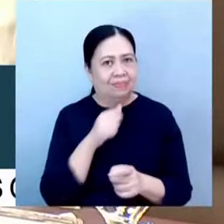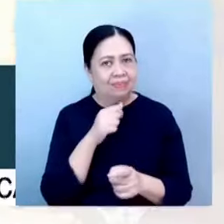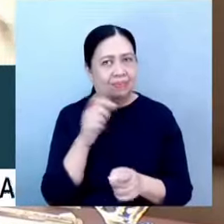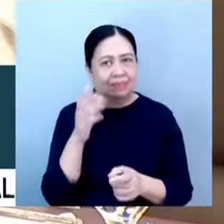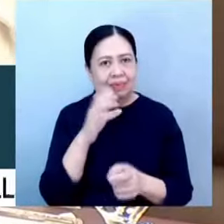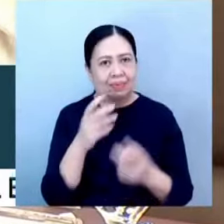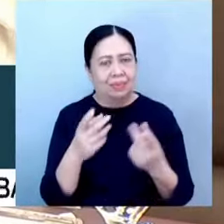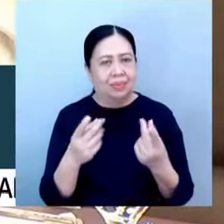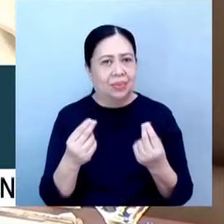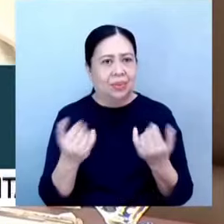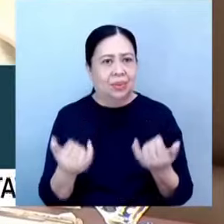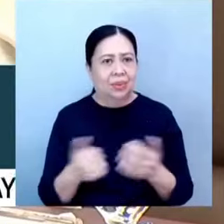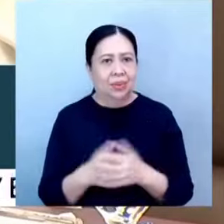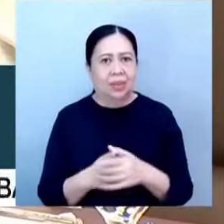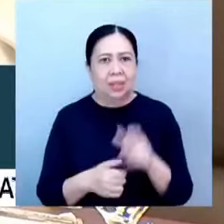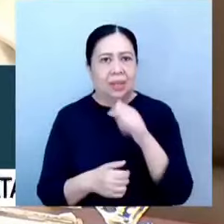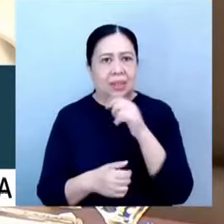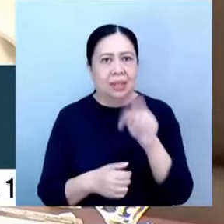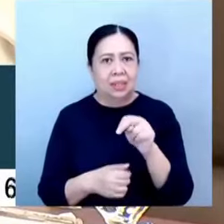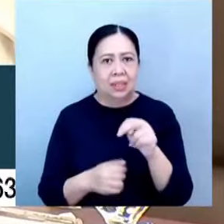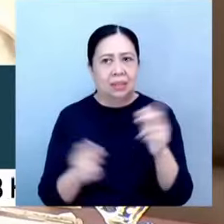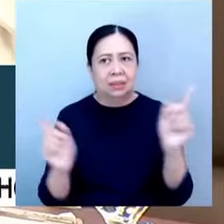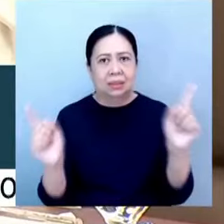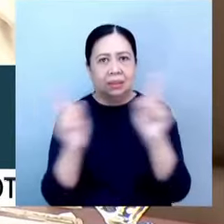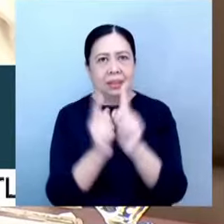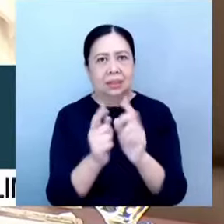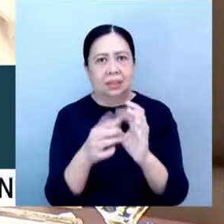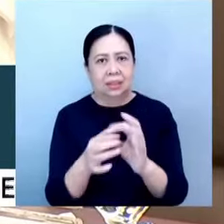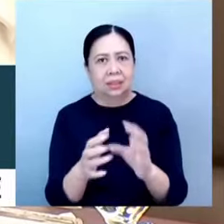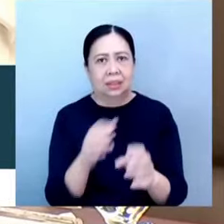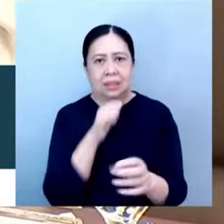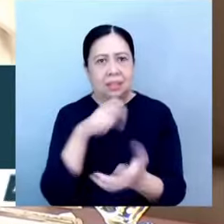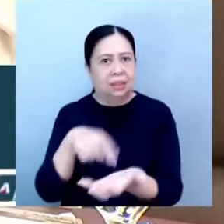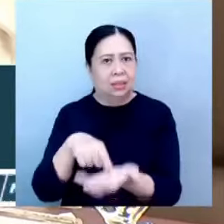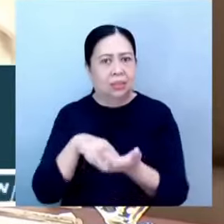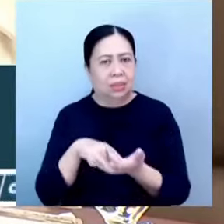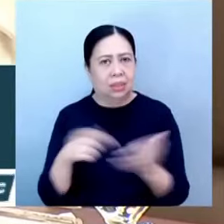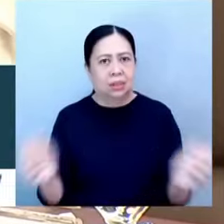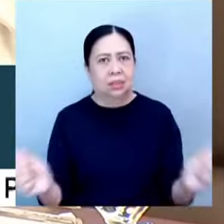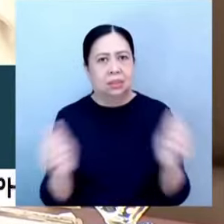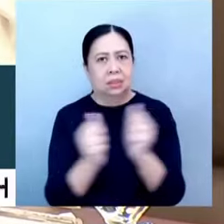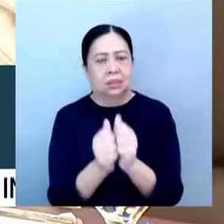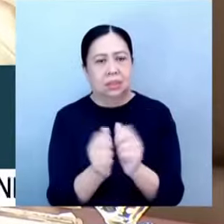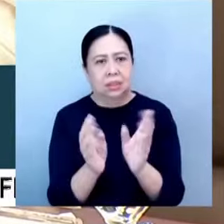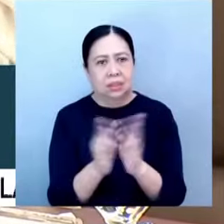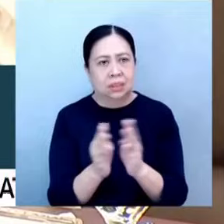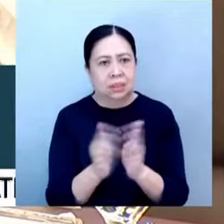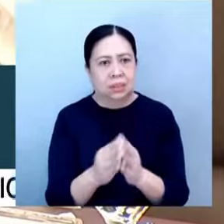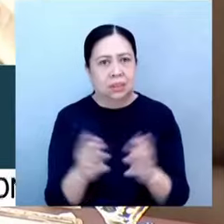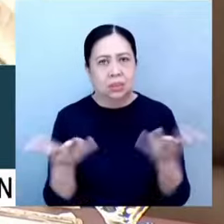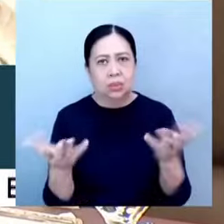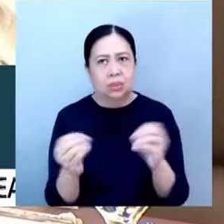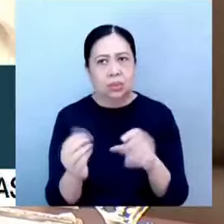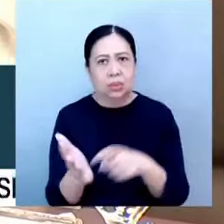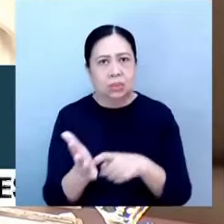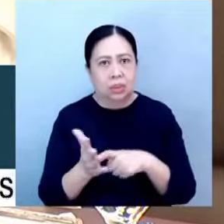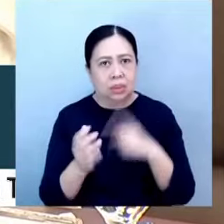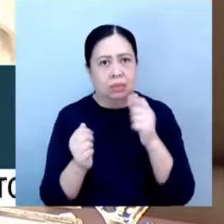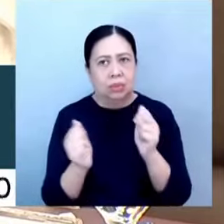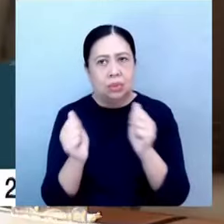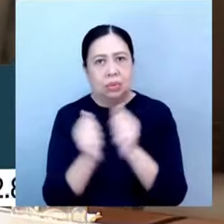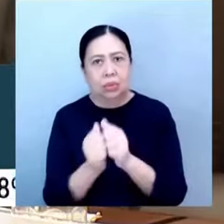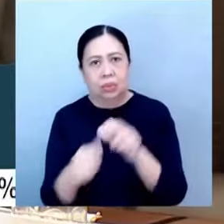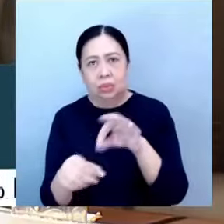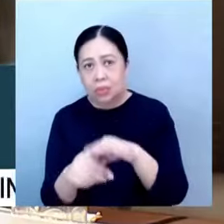here. You don't have to meet jointly. There's no requirement for a joint hearing. There is no requirement for a joint voting